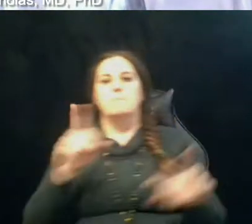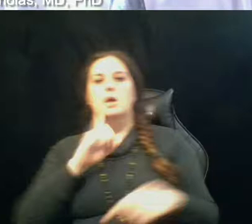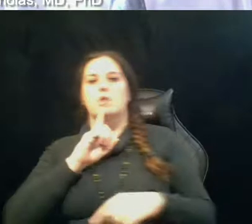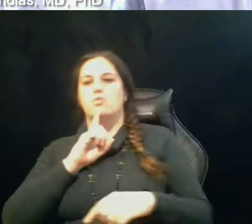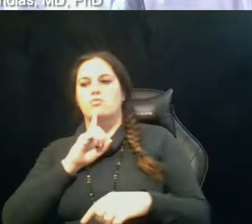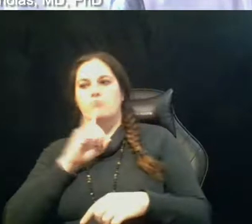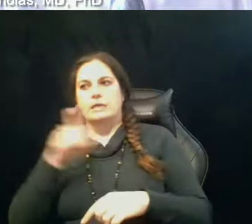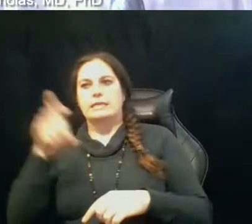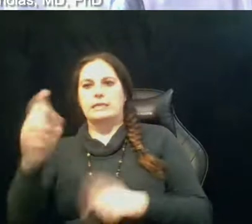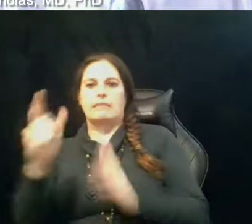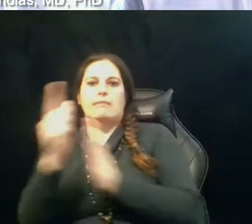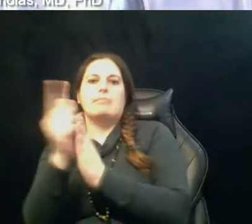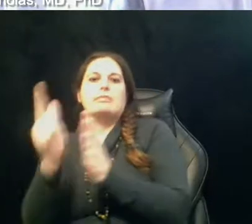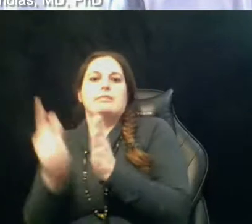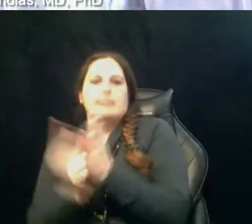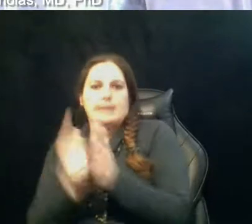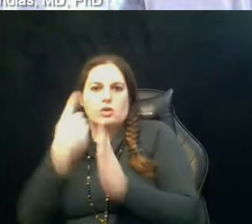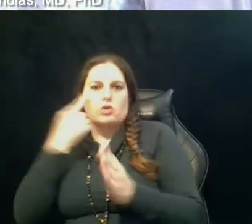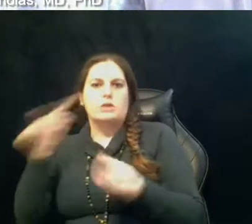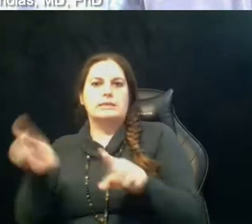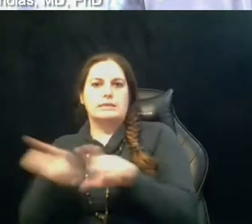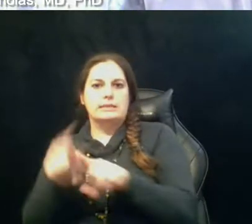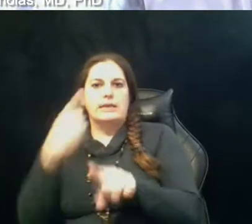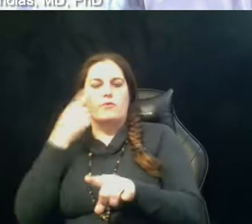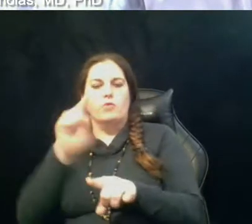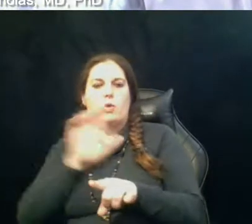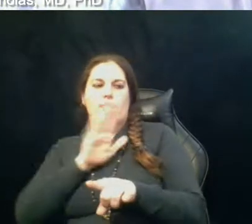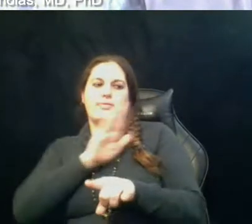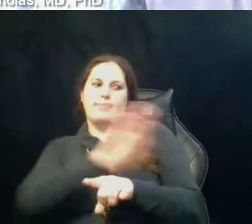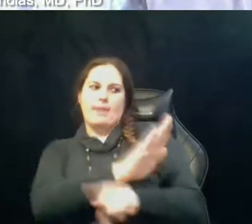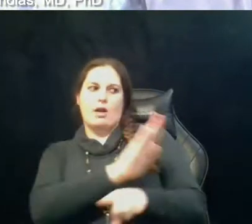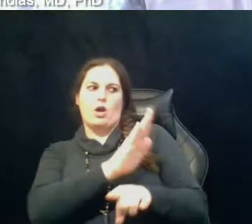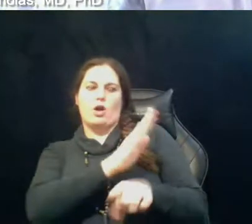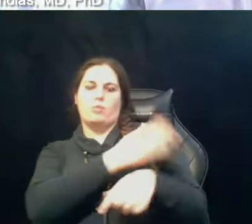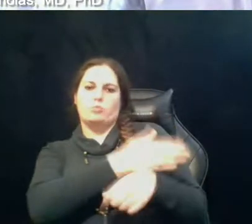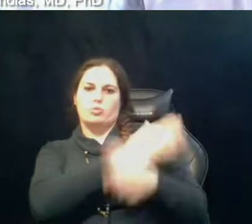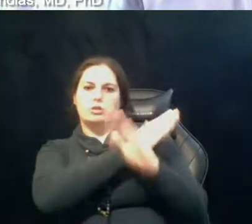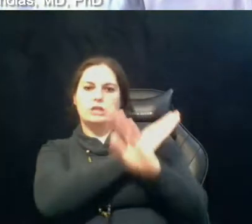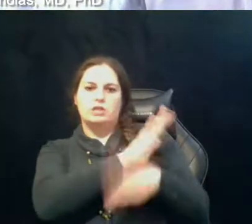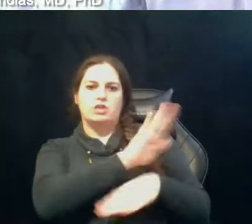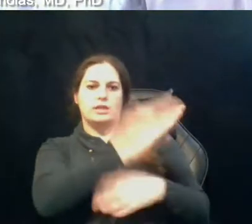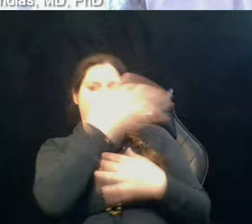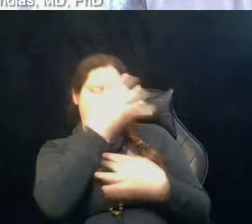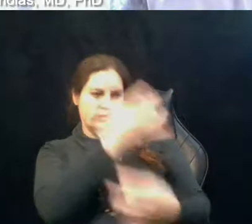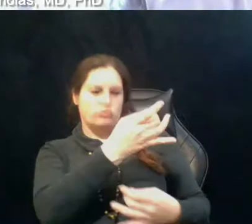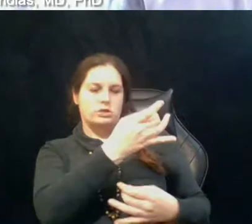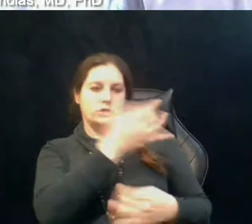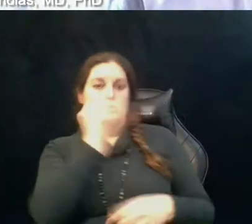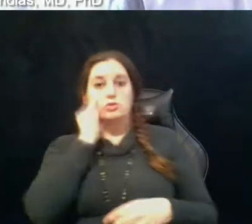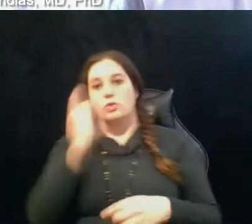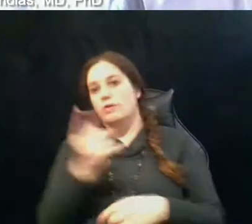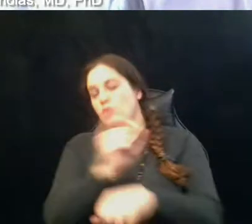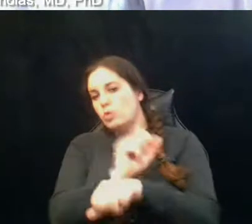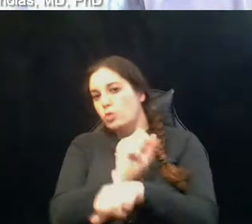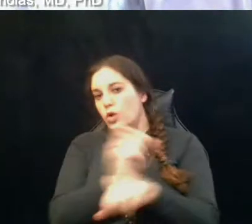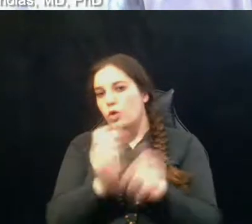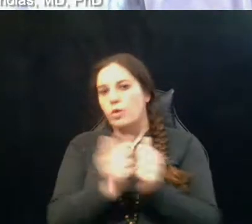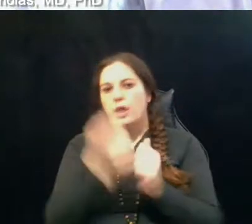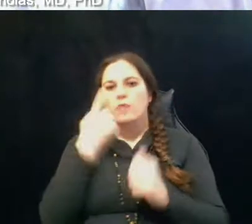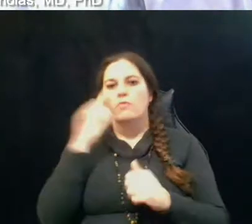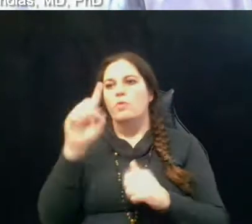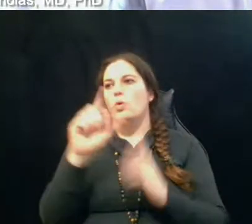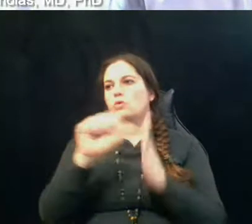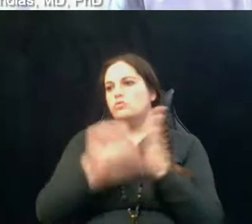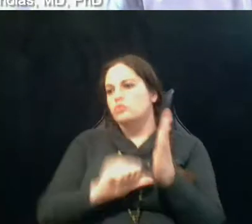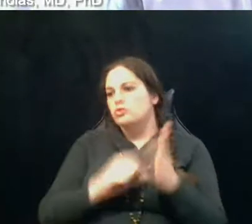to support their health interests. So if you have someone that you work with for a regular surgical procedure, or if you